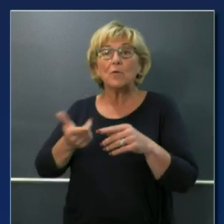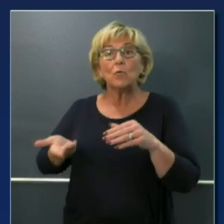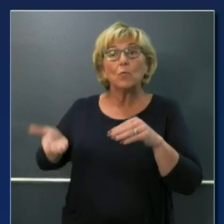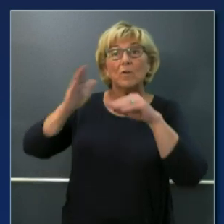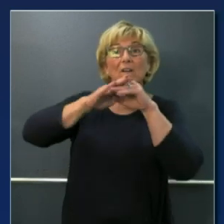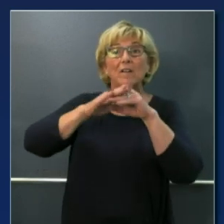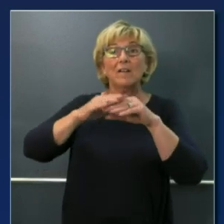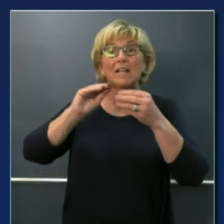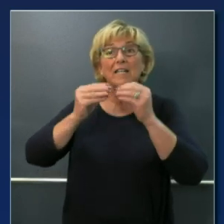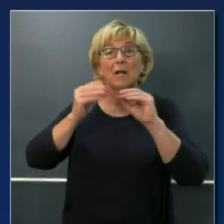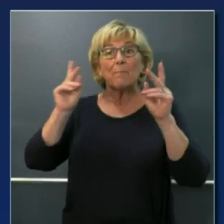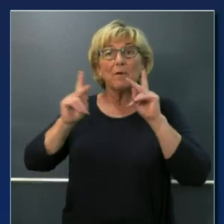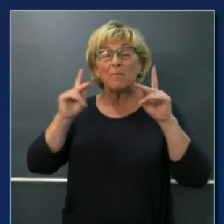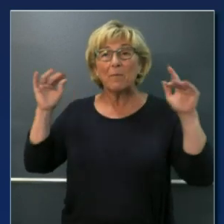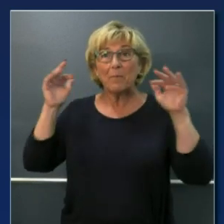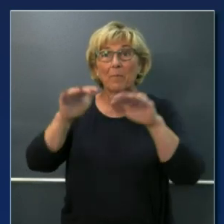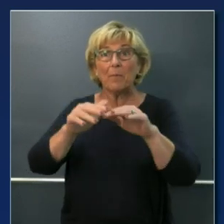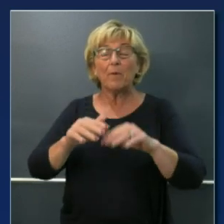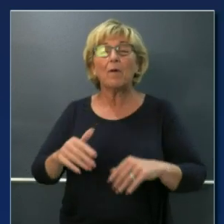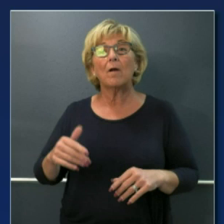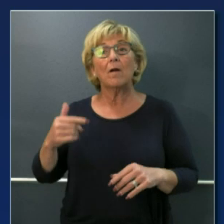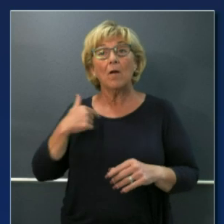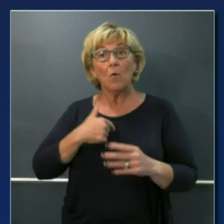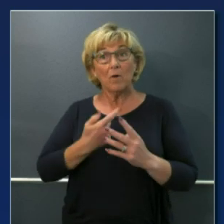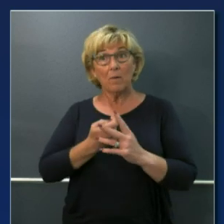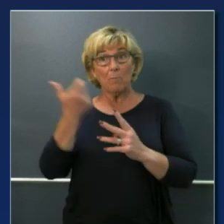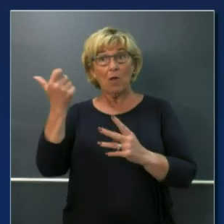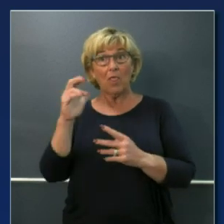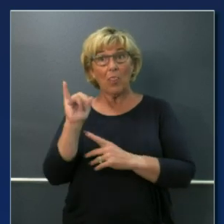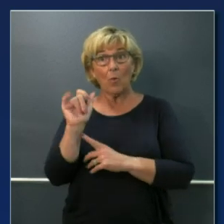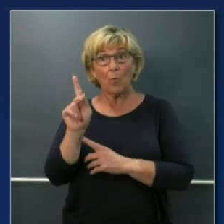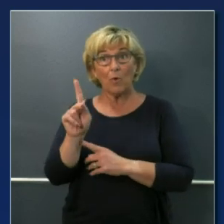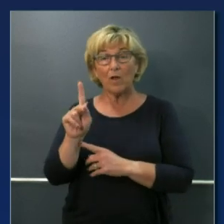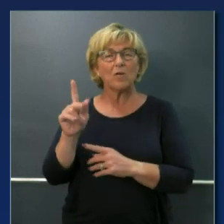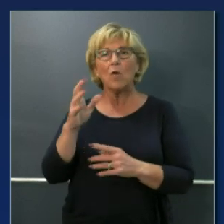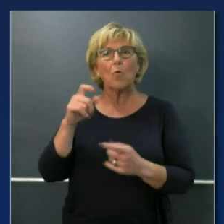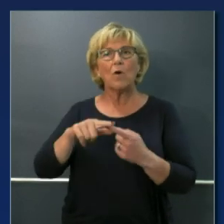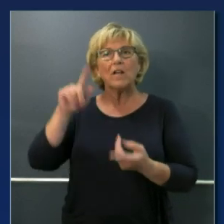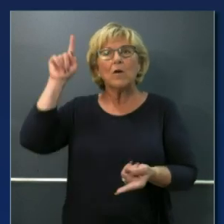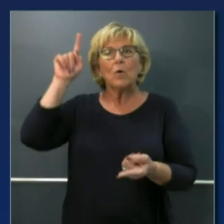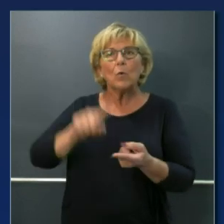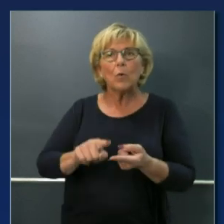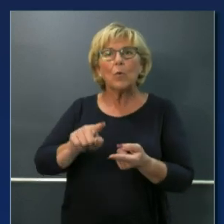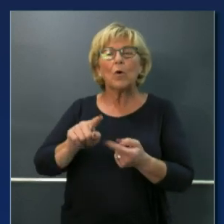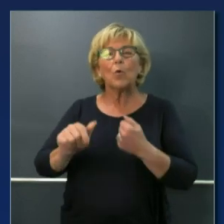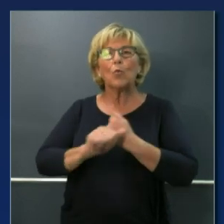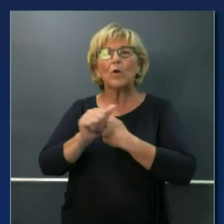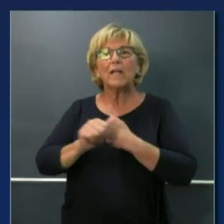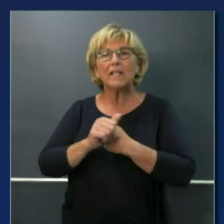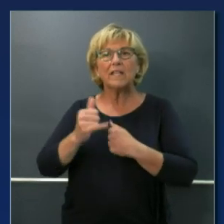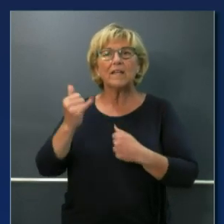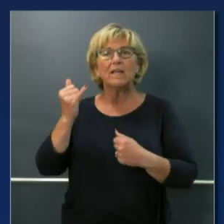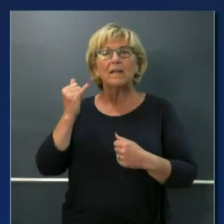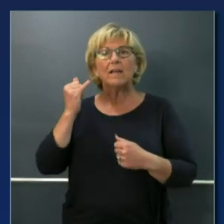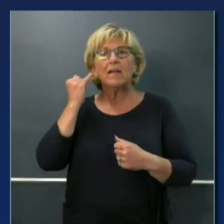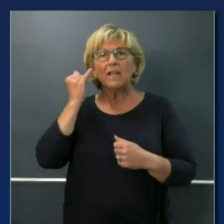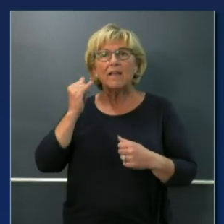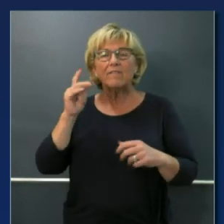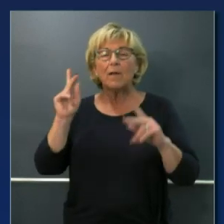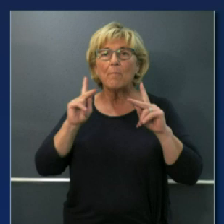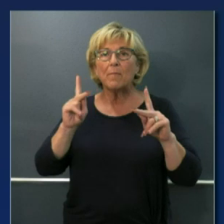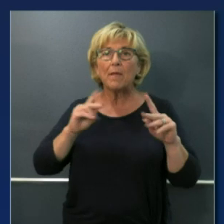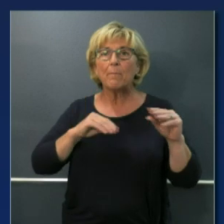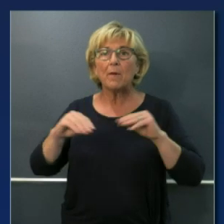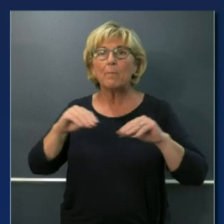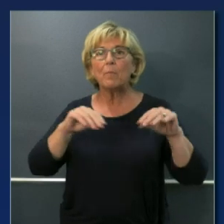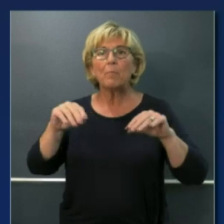this next stage, it's not about removing the risk entirely, it's about minimizing risk. Even as people move in an environment with